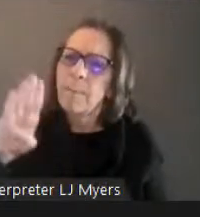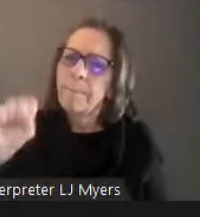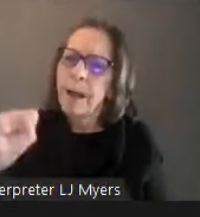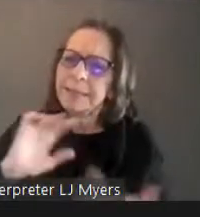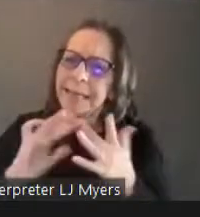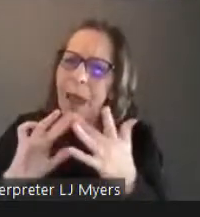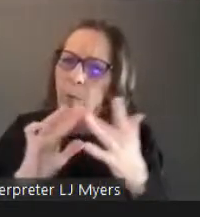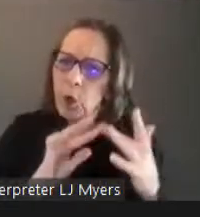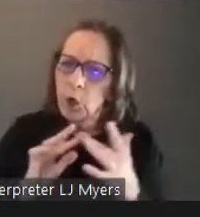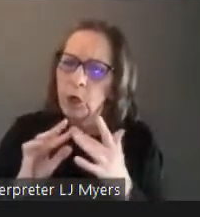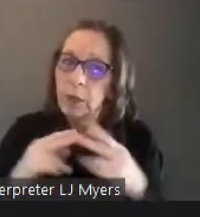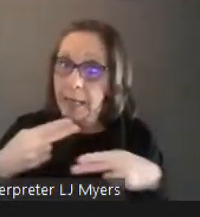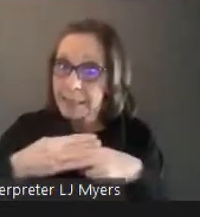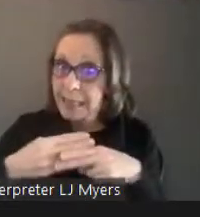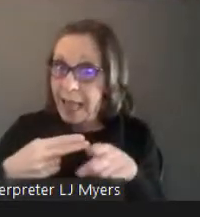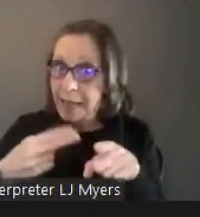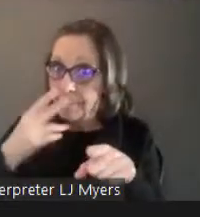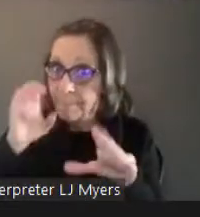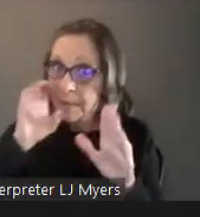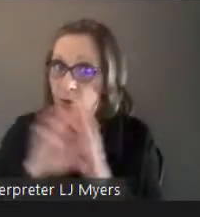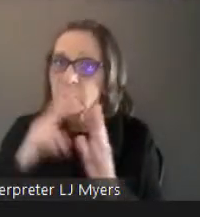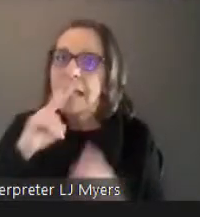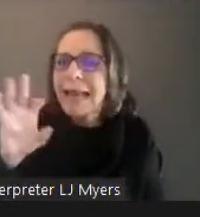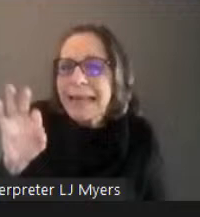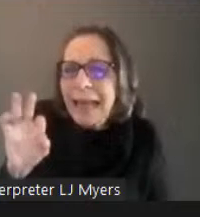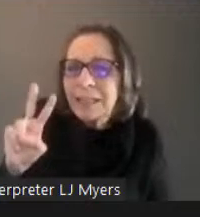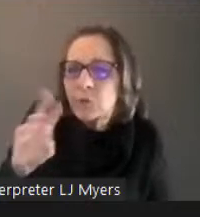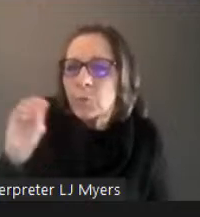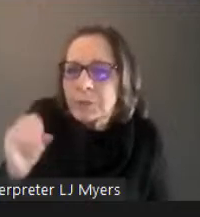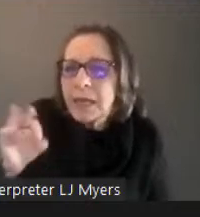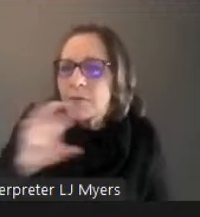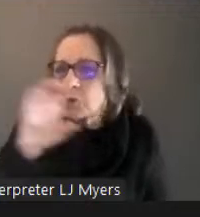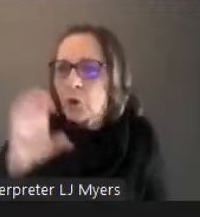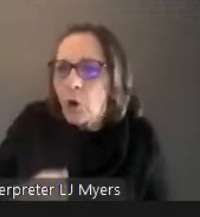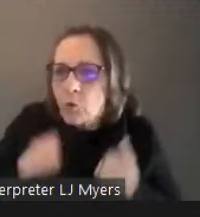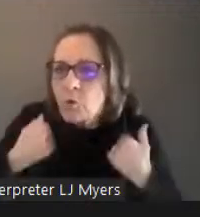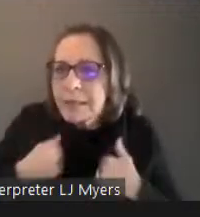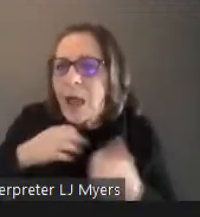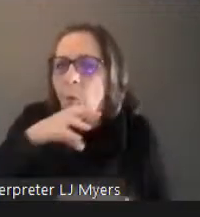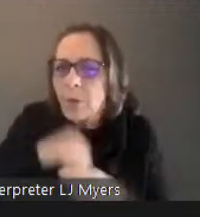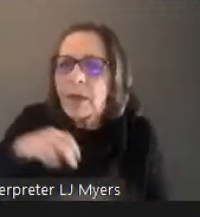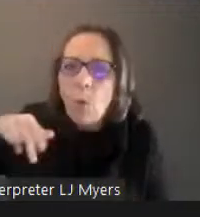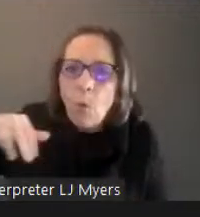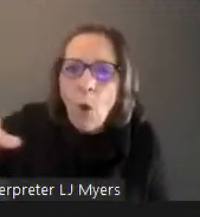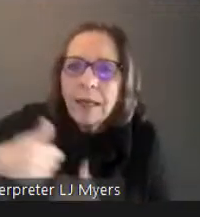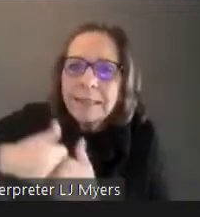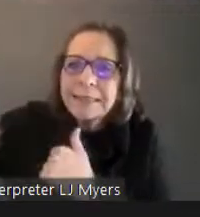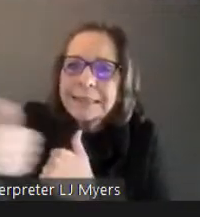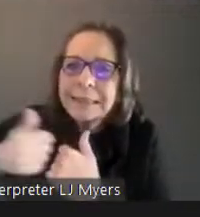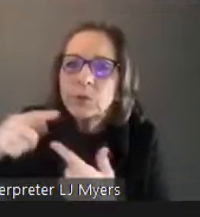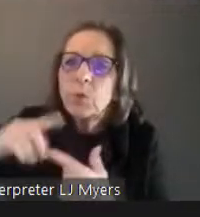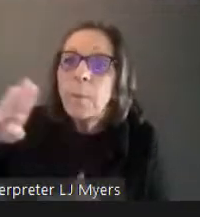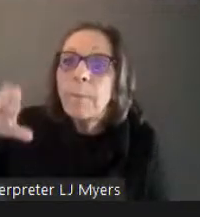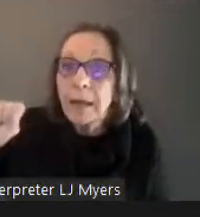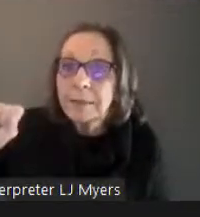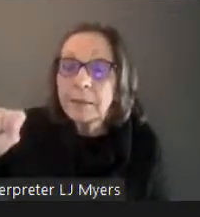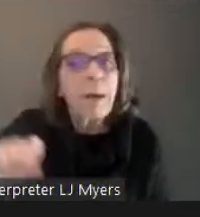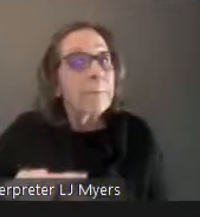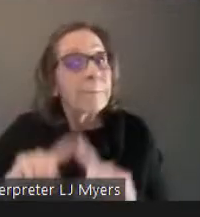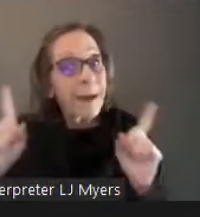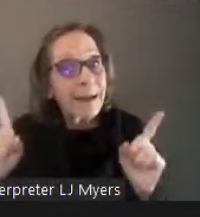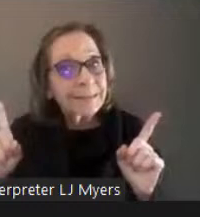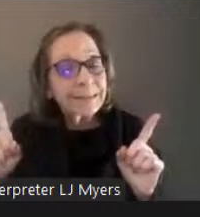The slide notes that 92% of the Chicago residents are within that walk distance to the bus, but